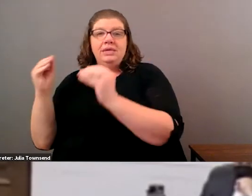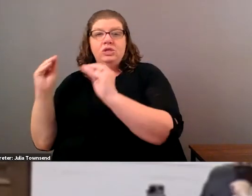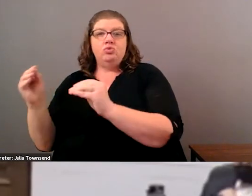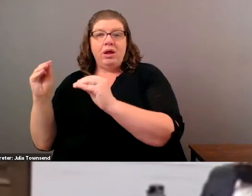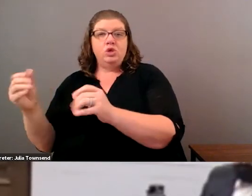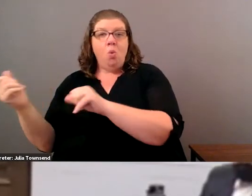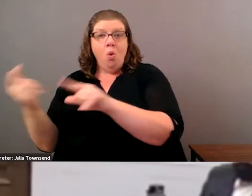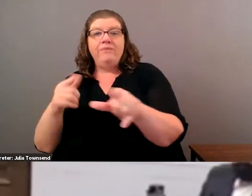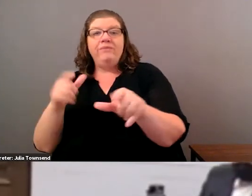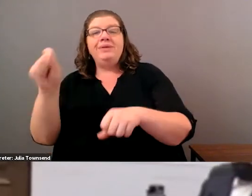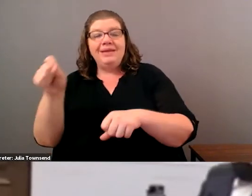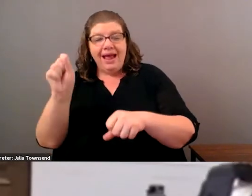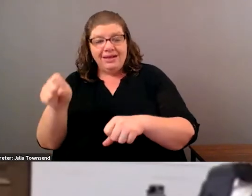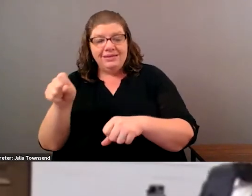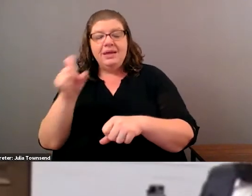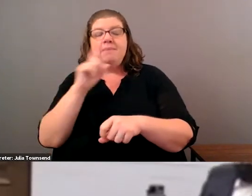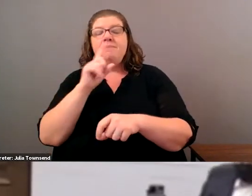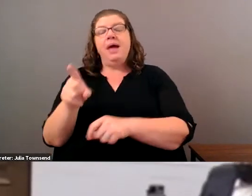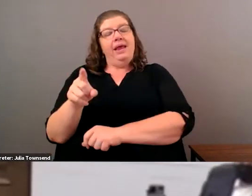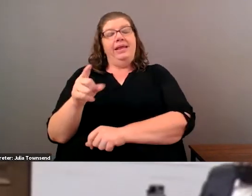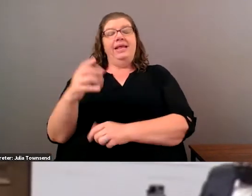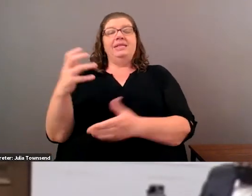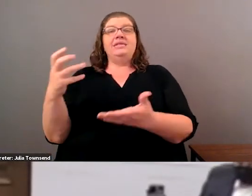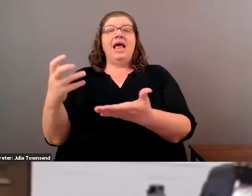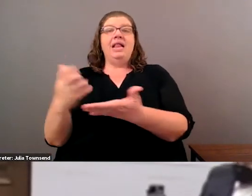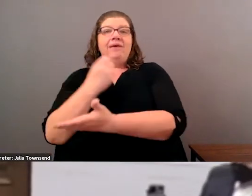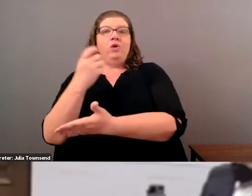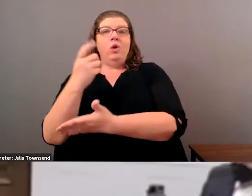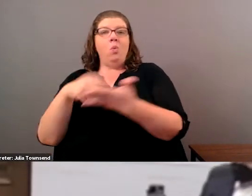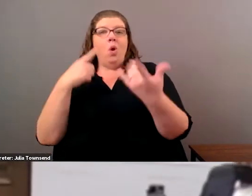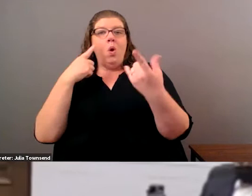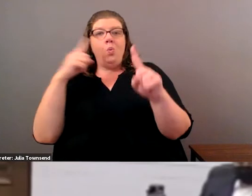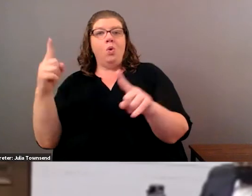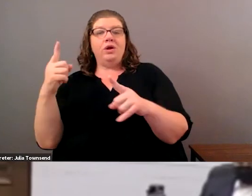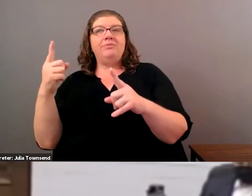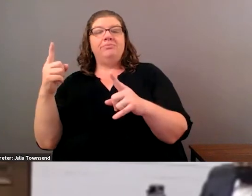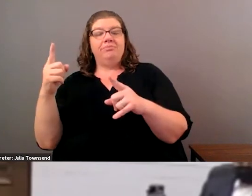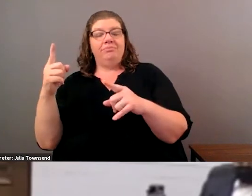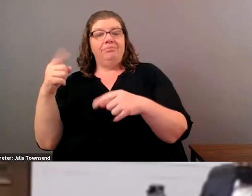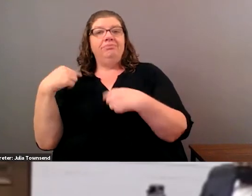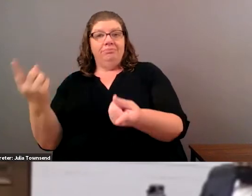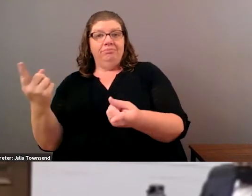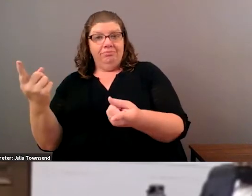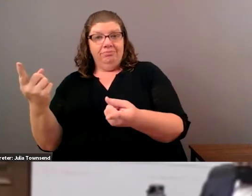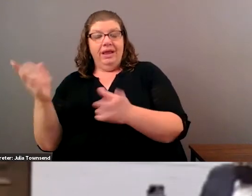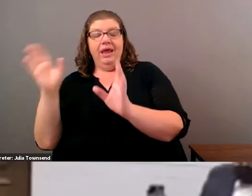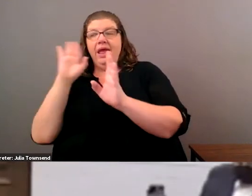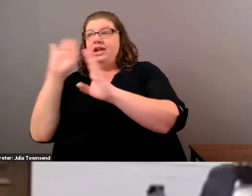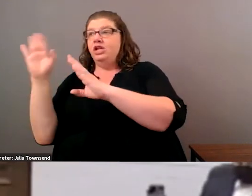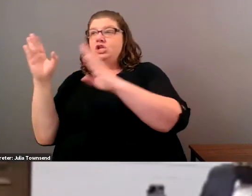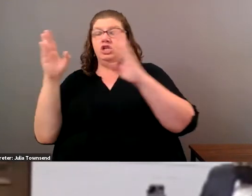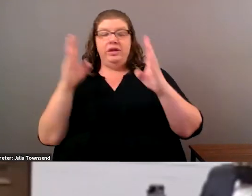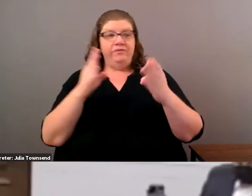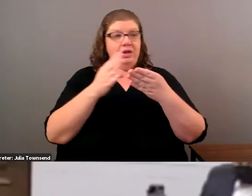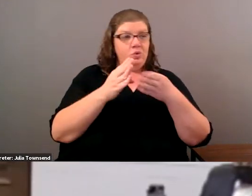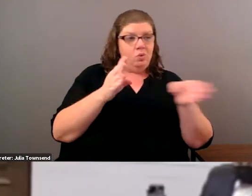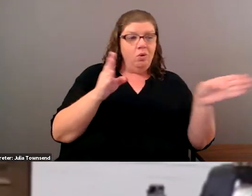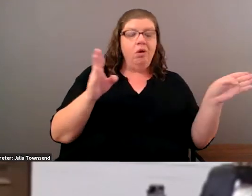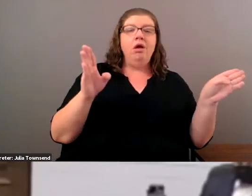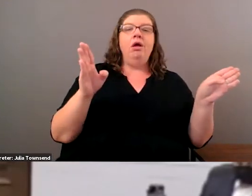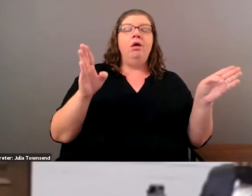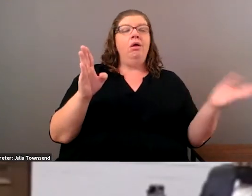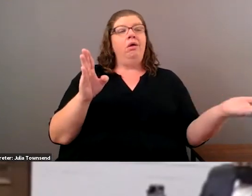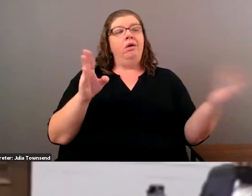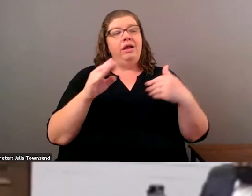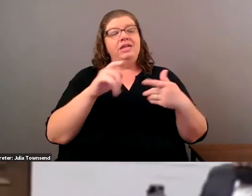So it's leveraging what's worked successfully and now shifting in a way to actually, now let's use it specifically for